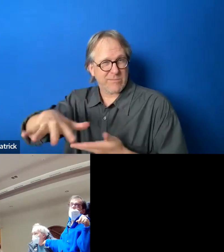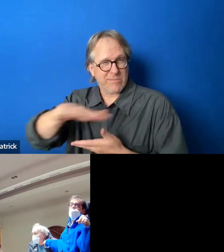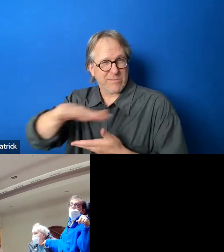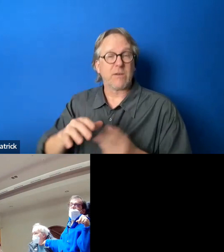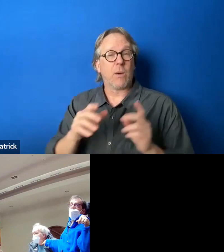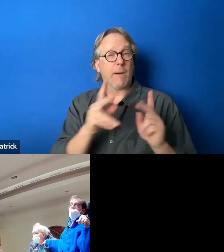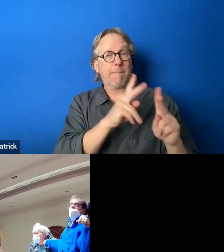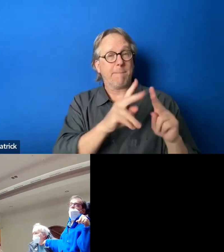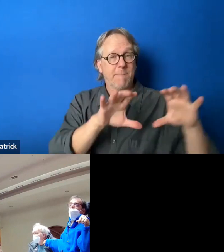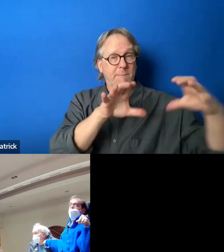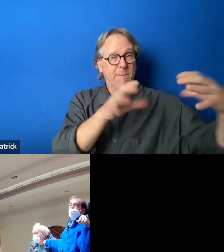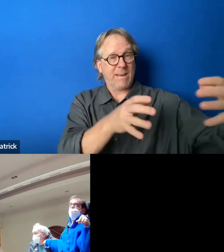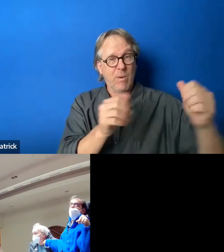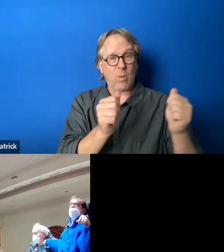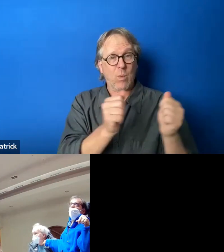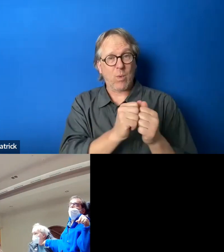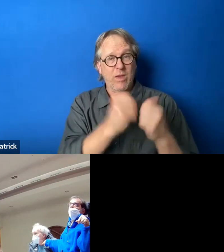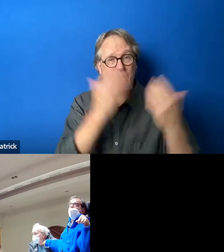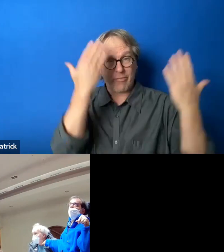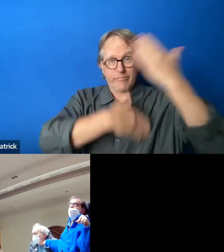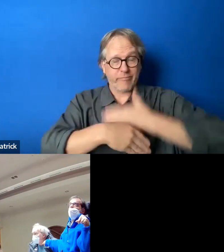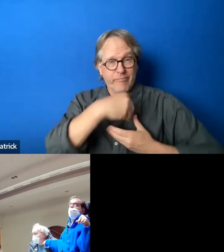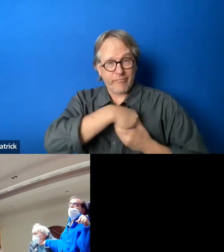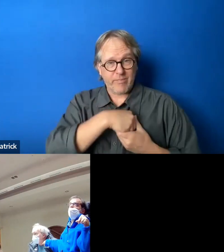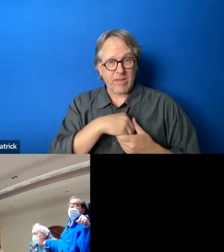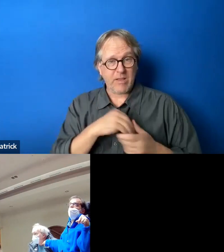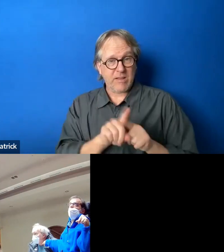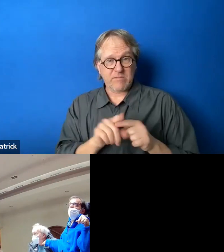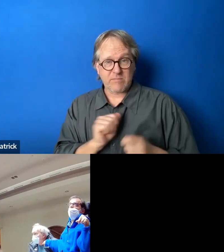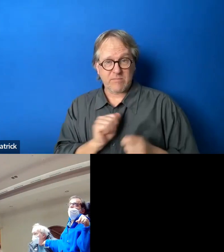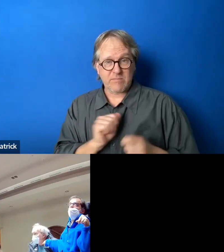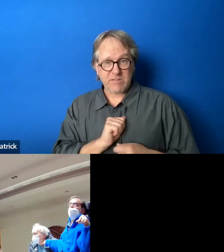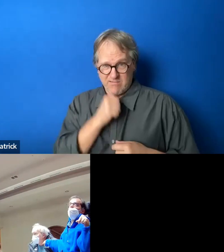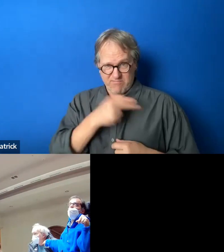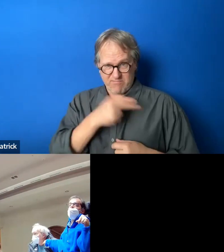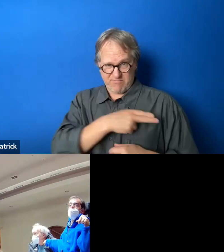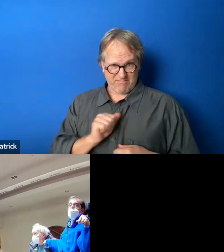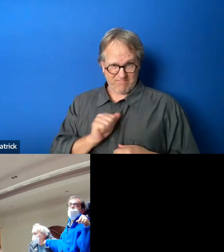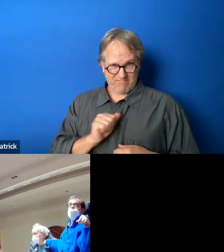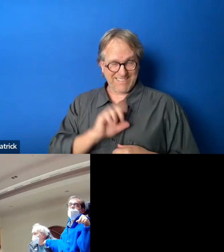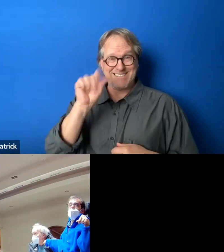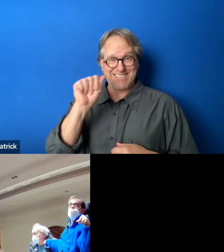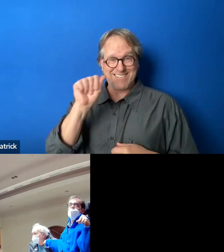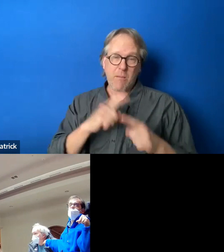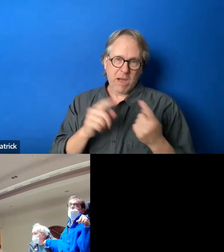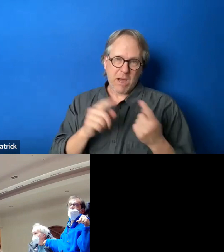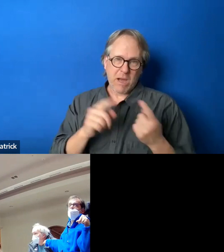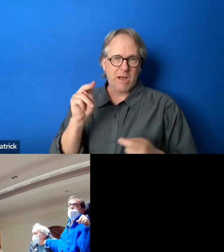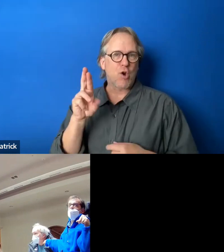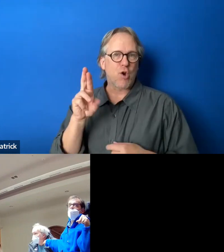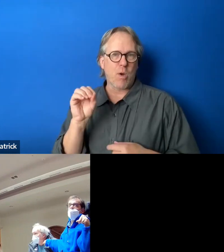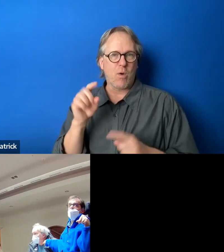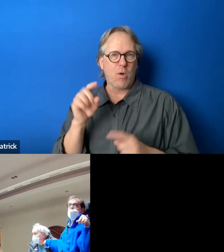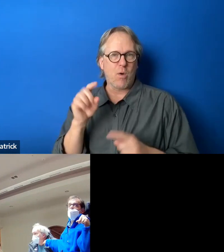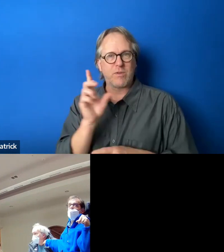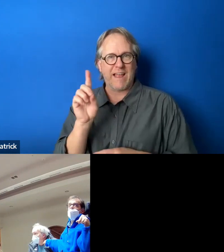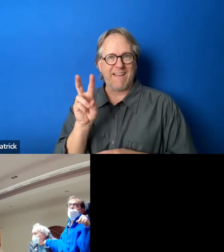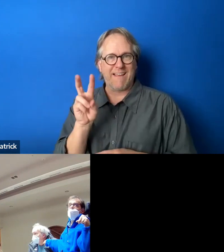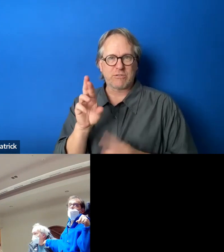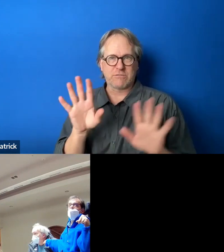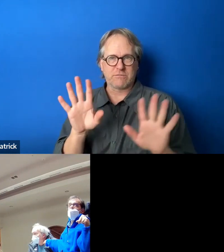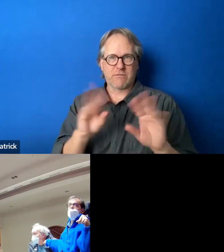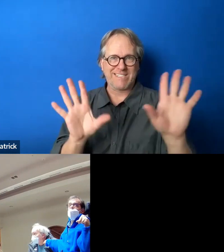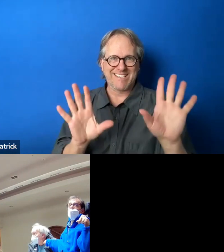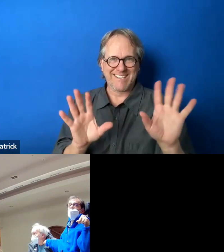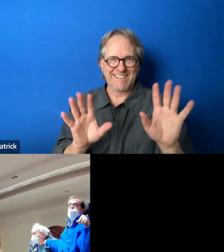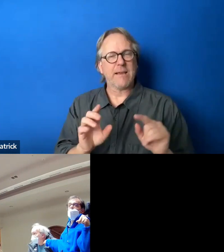invisible disabilities, including, say, myself, I don't really call myself disabled, but I am neurodivergent very distinctly. It can be